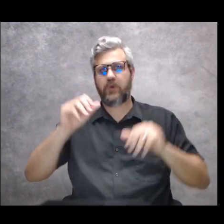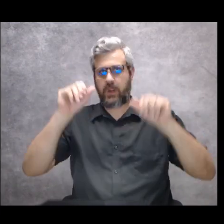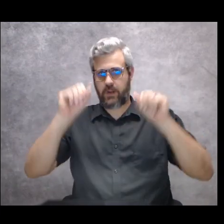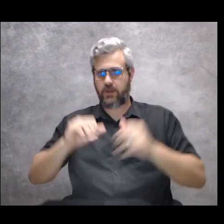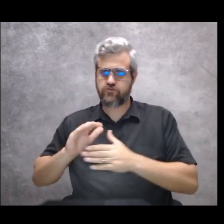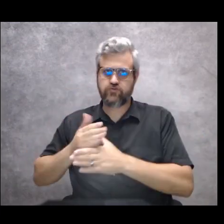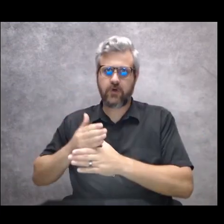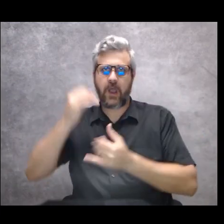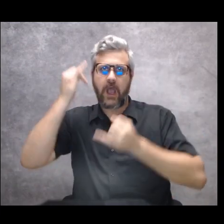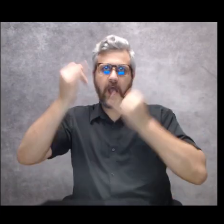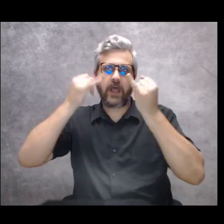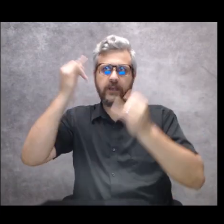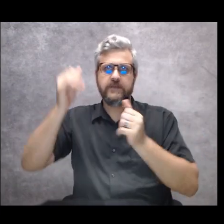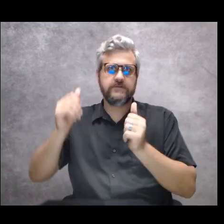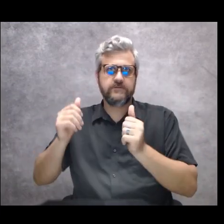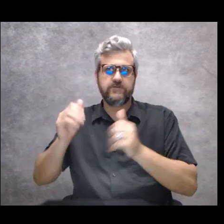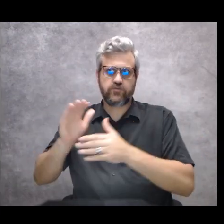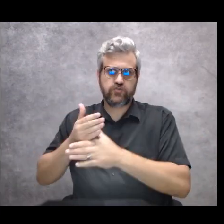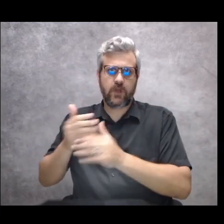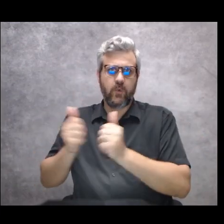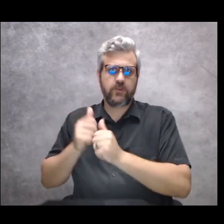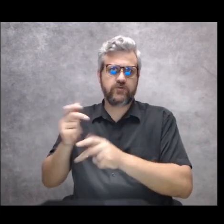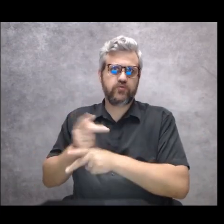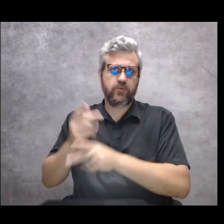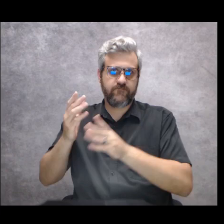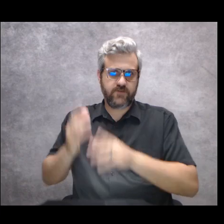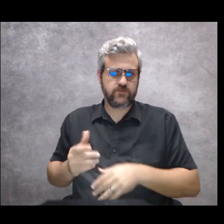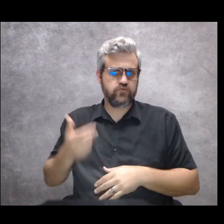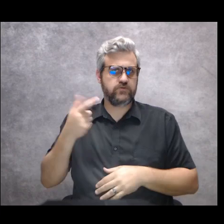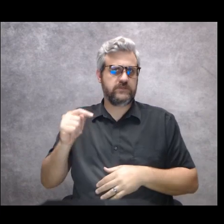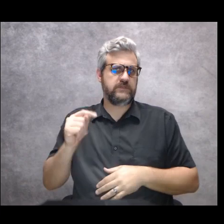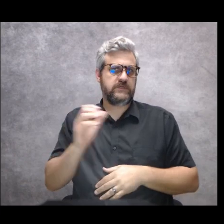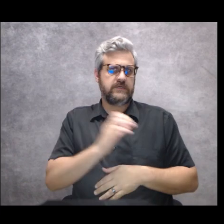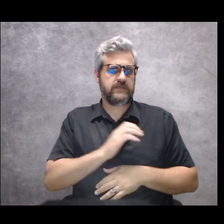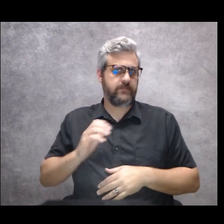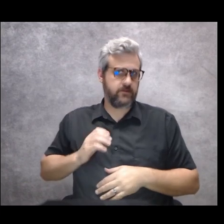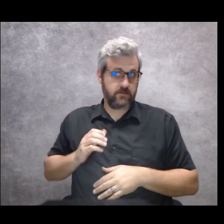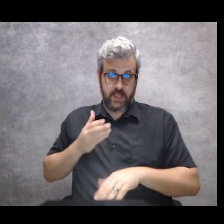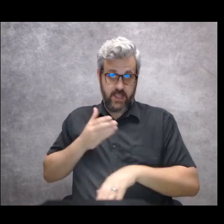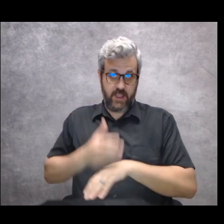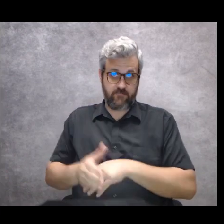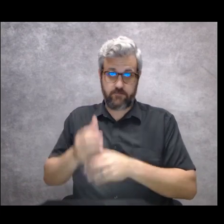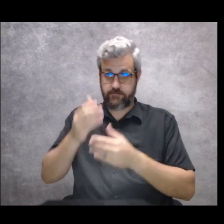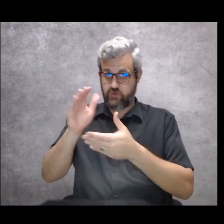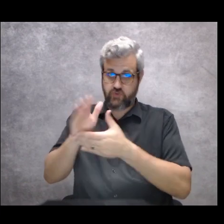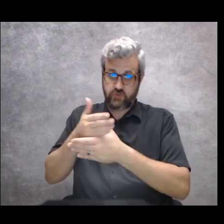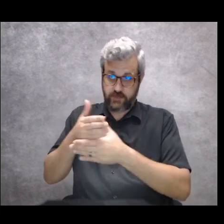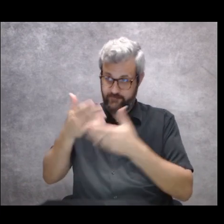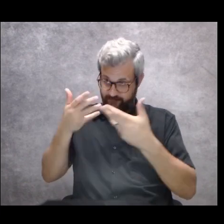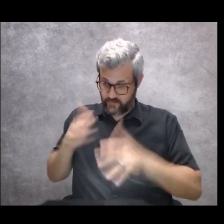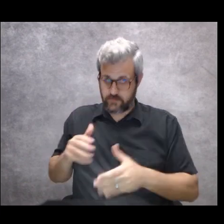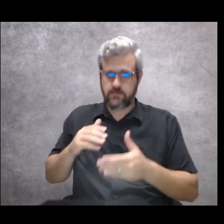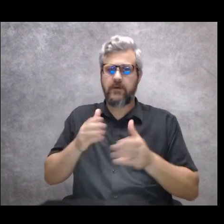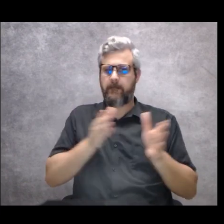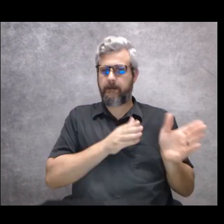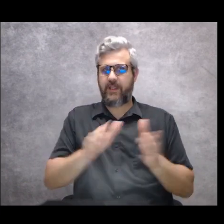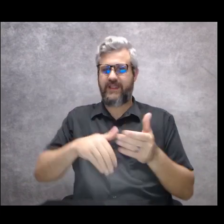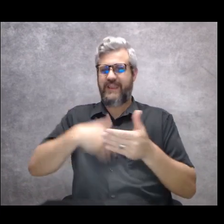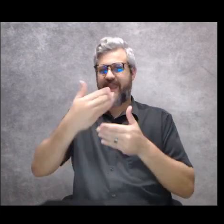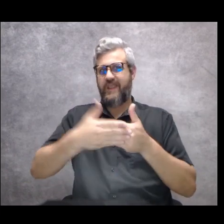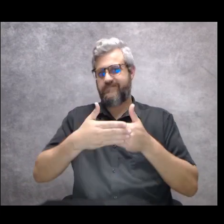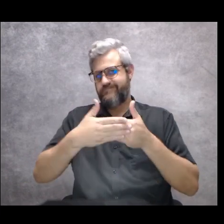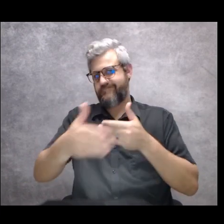committee. After sharing, next steps could be planned for the upcoming school year. You may want to